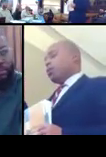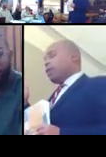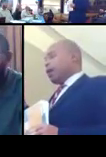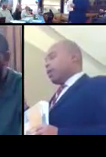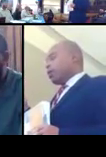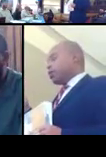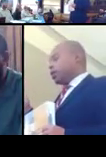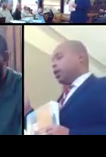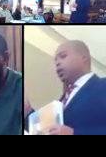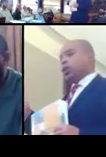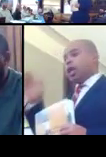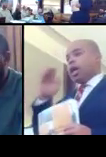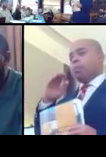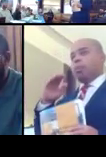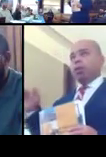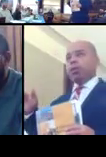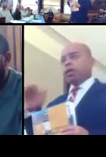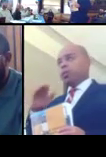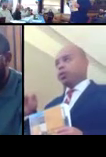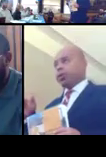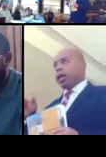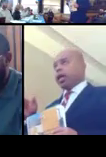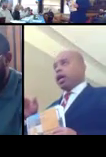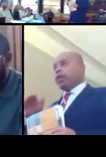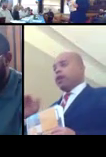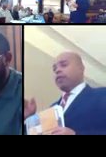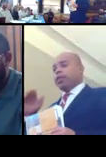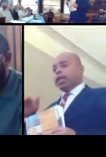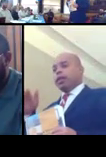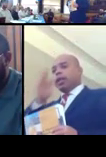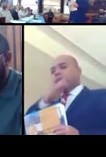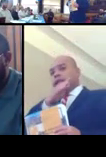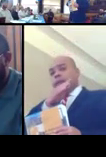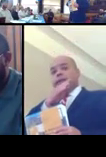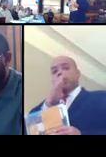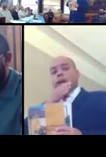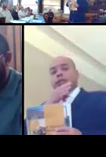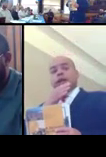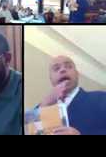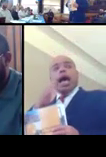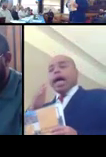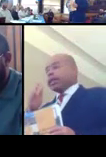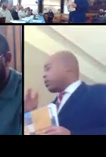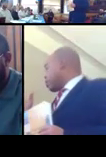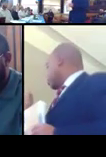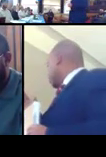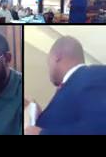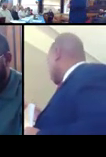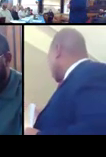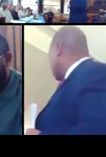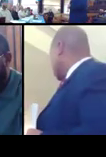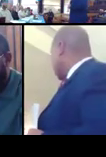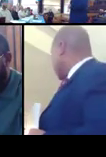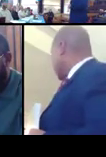Bridge from the north, Vanavender to the east, Dr. Martin Luther King Drive to the south, and Kings Highway to the west. And so we